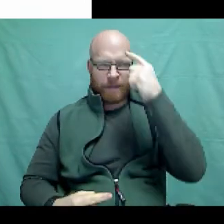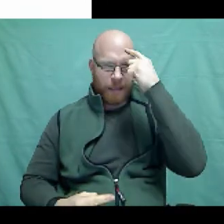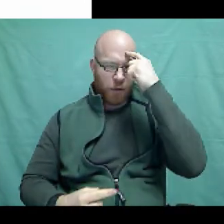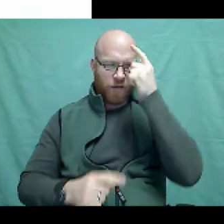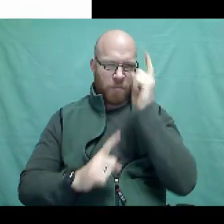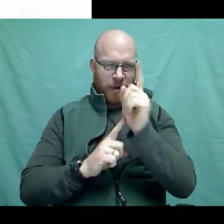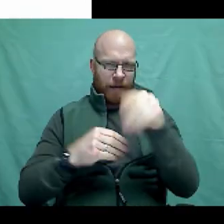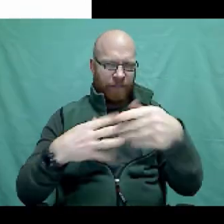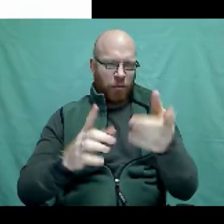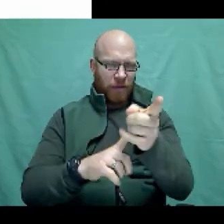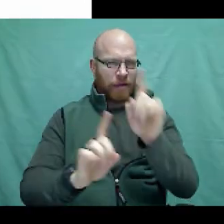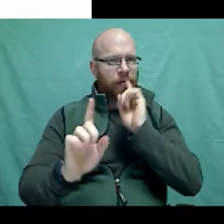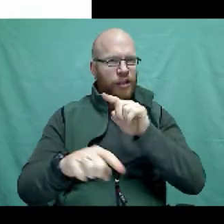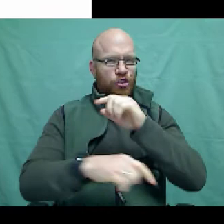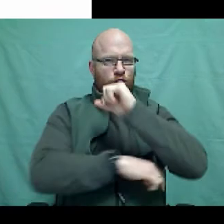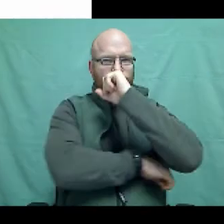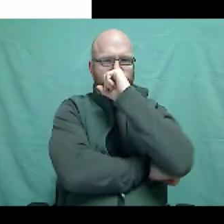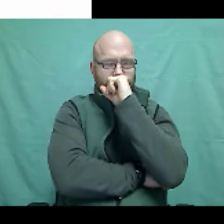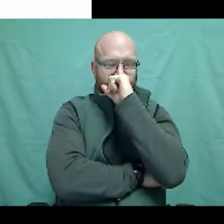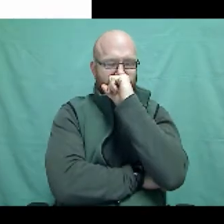Well, I'll give you a minute to think about this.